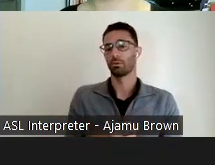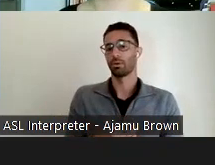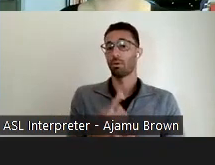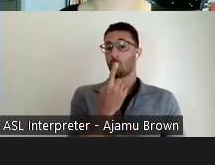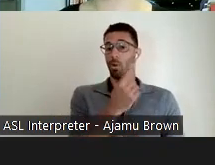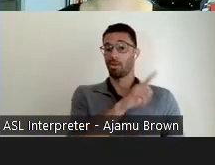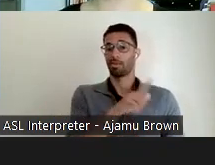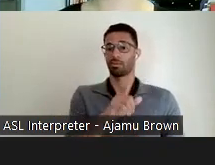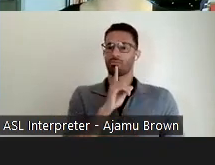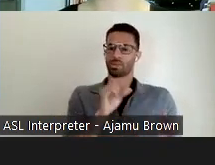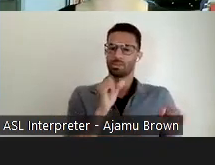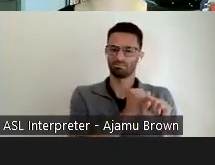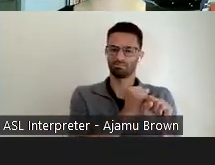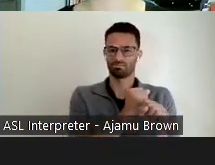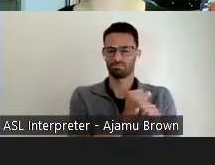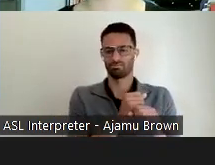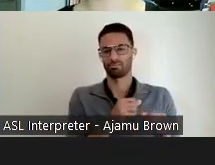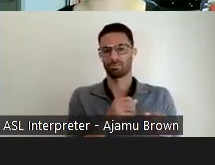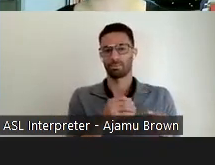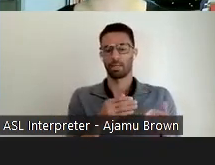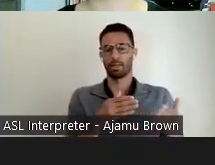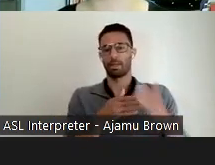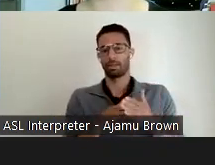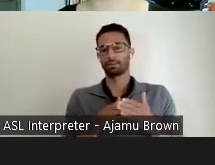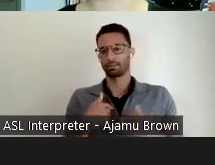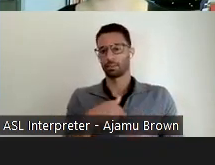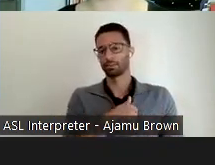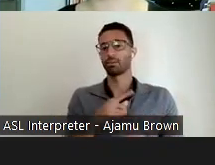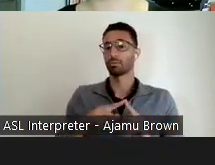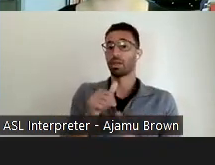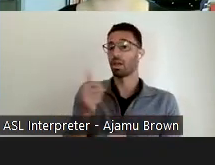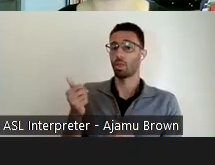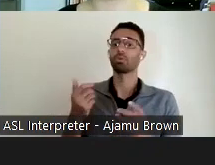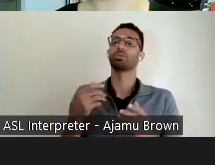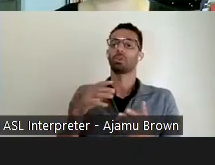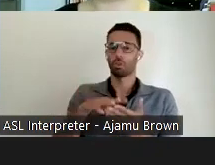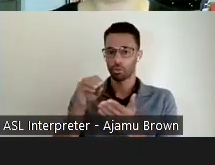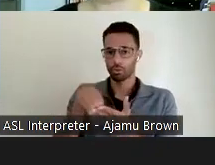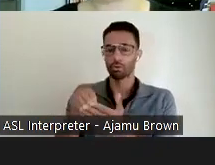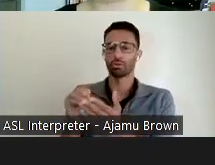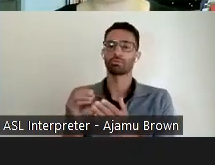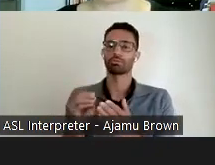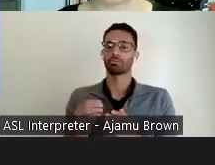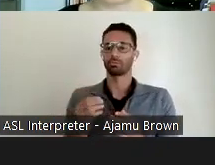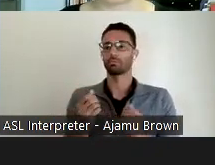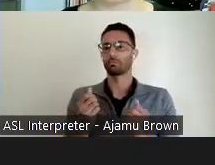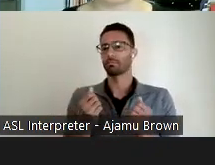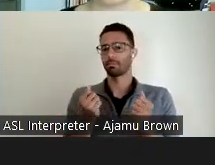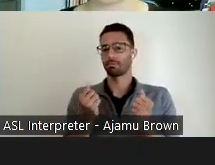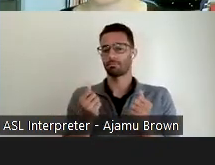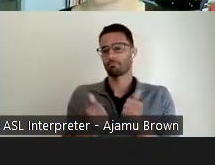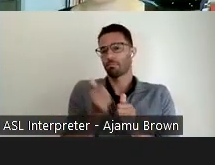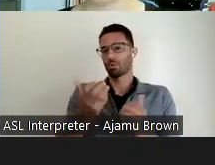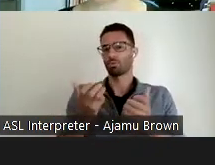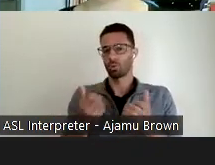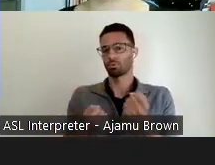them, you know, they need that education piece as well, but they want to be on board, and they majority want to support their tenants.